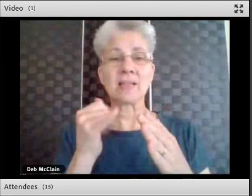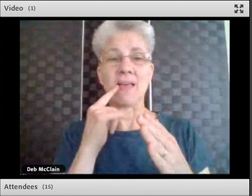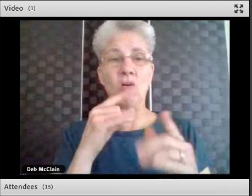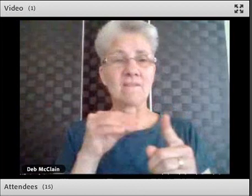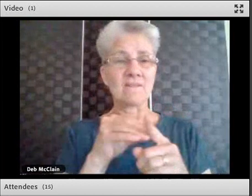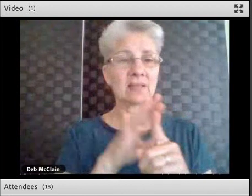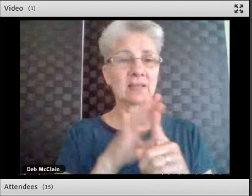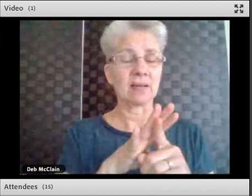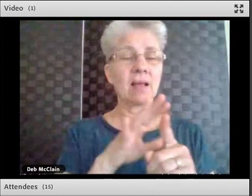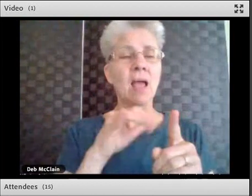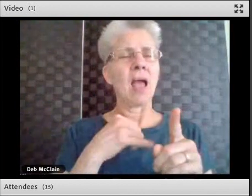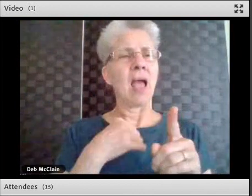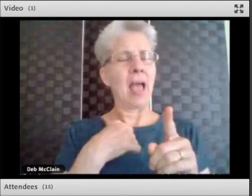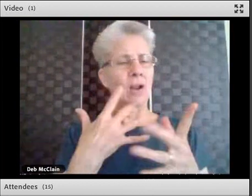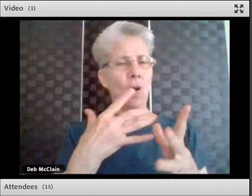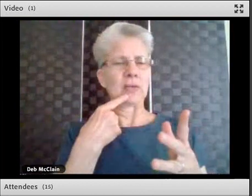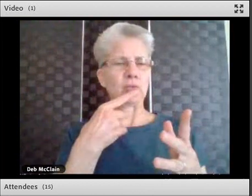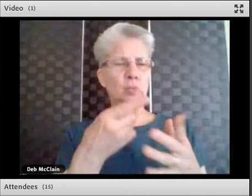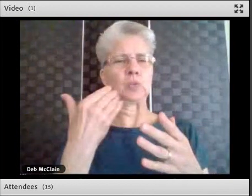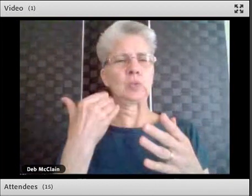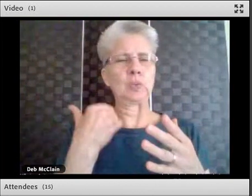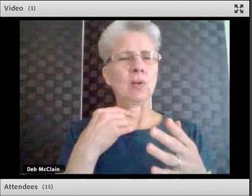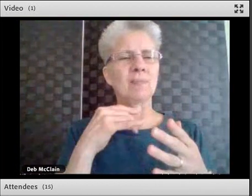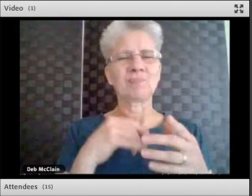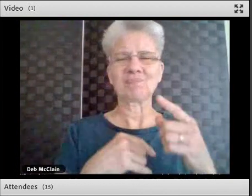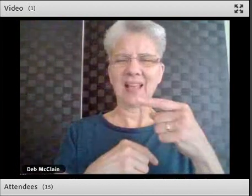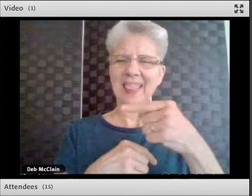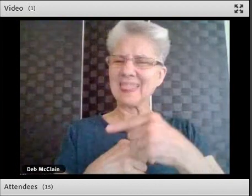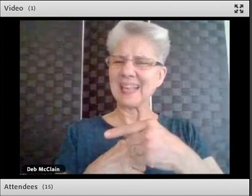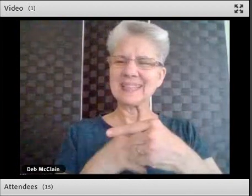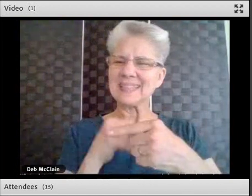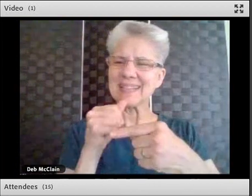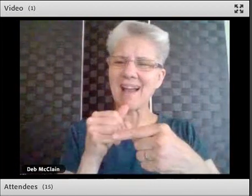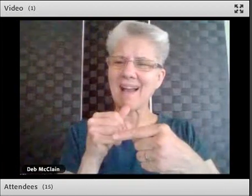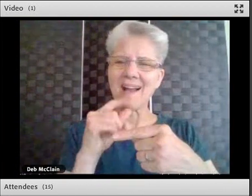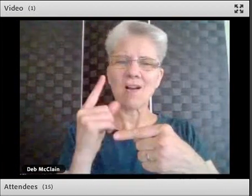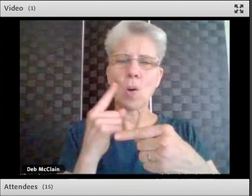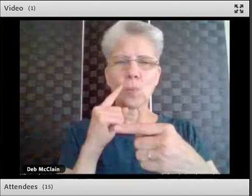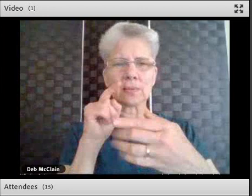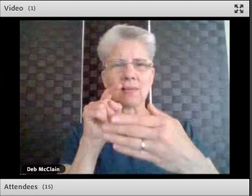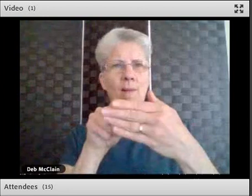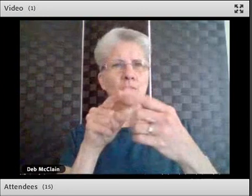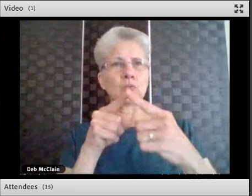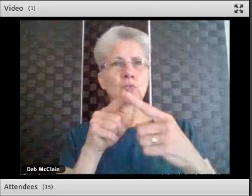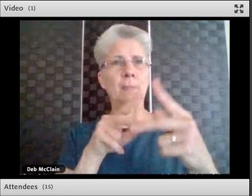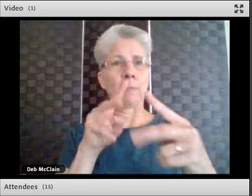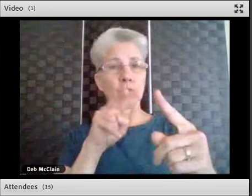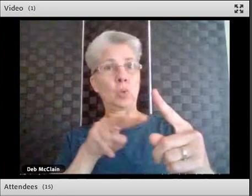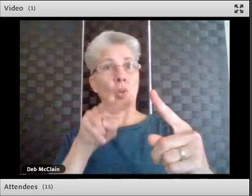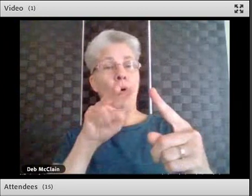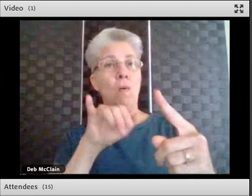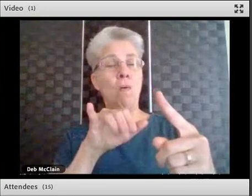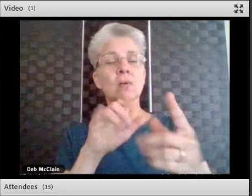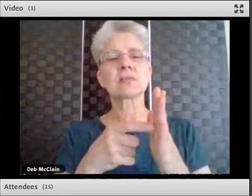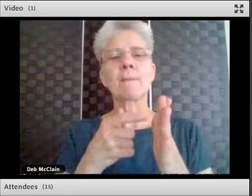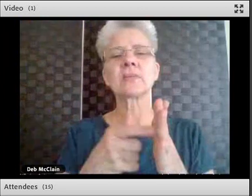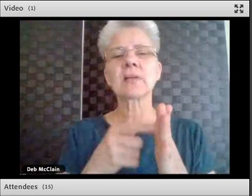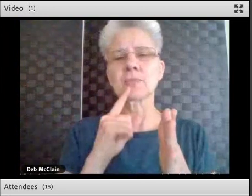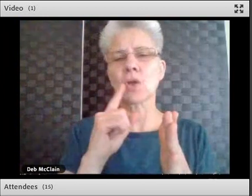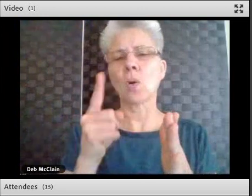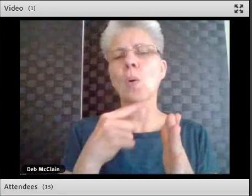will. And as I've already stated, these aren't always obvious to the onlooker, but they can sometimes